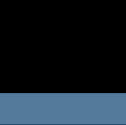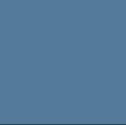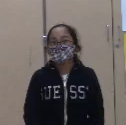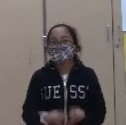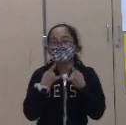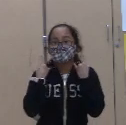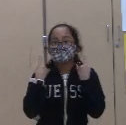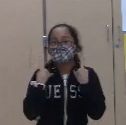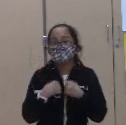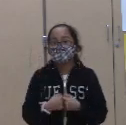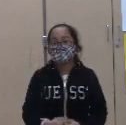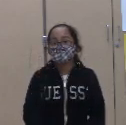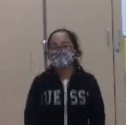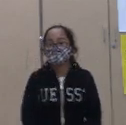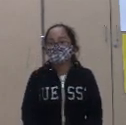get it.